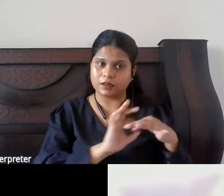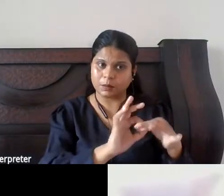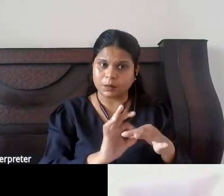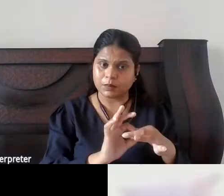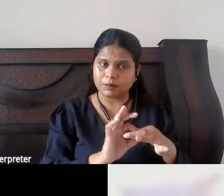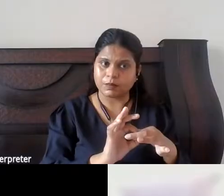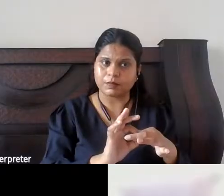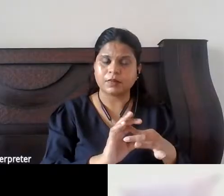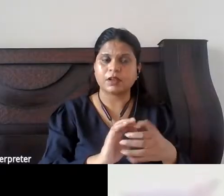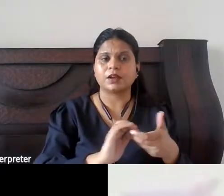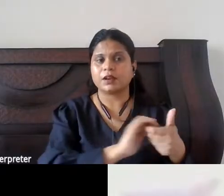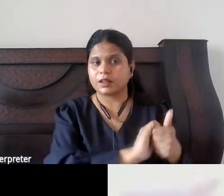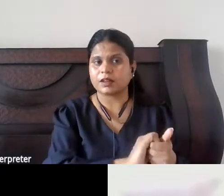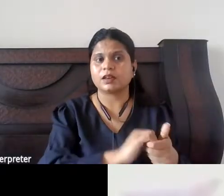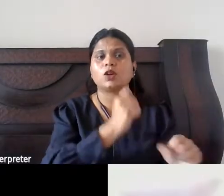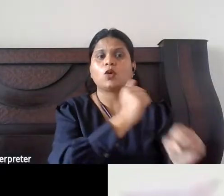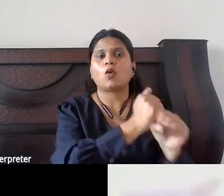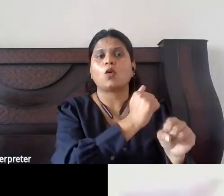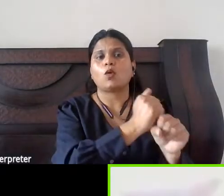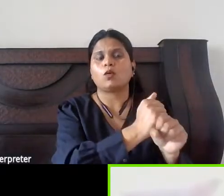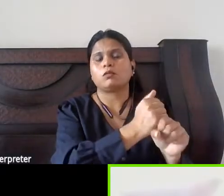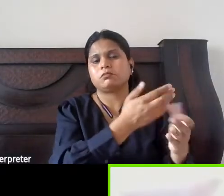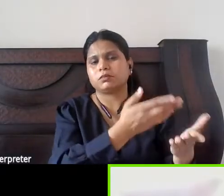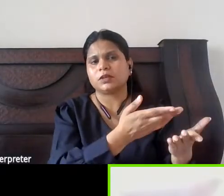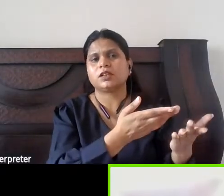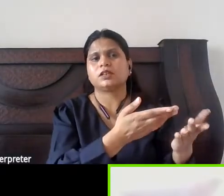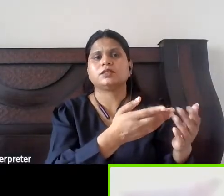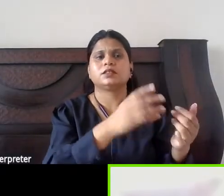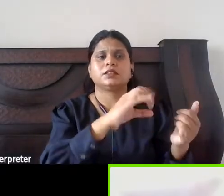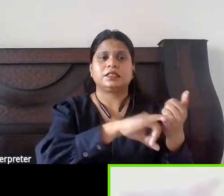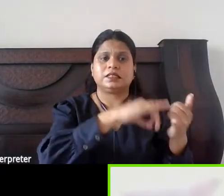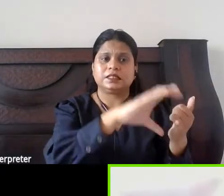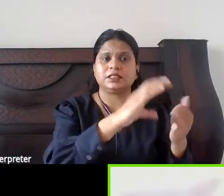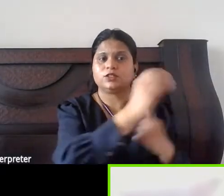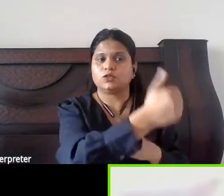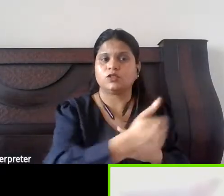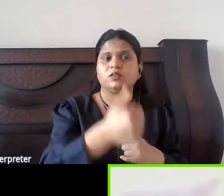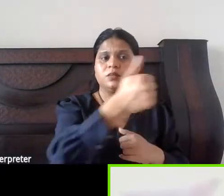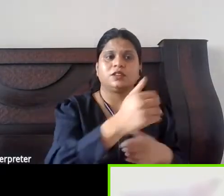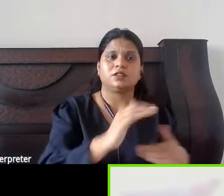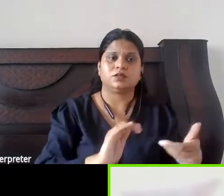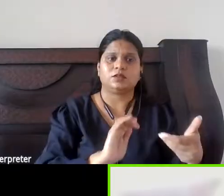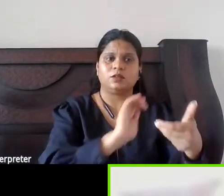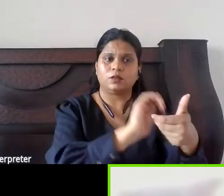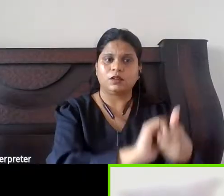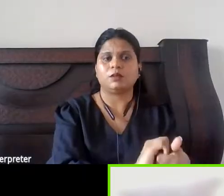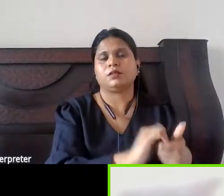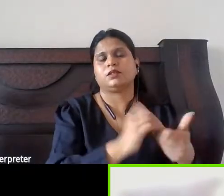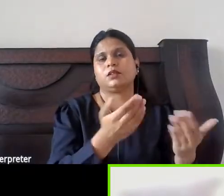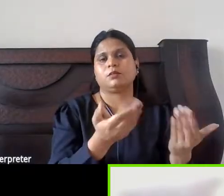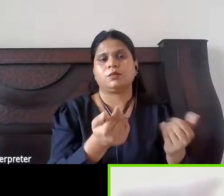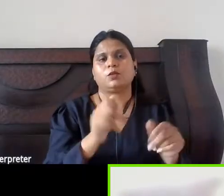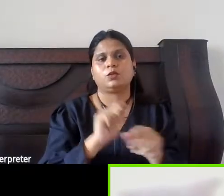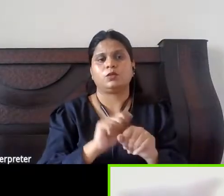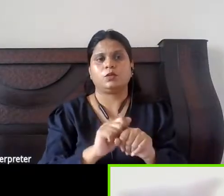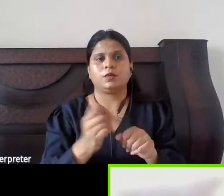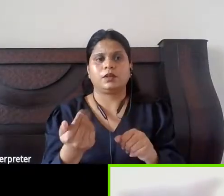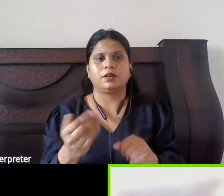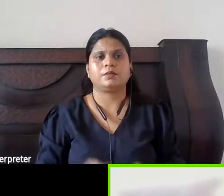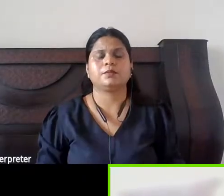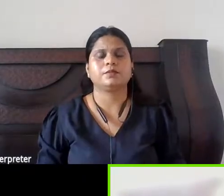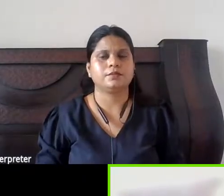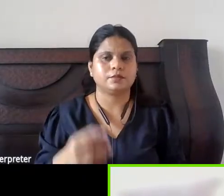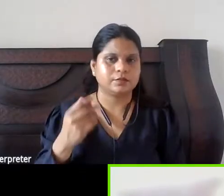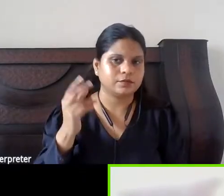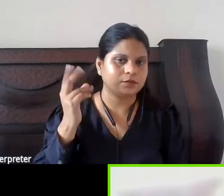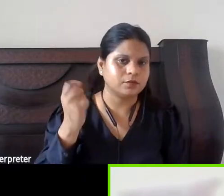the state commissioners. I think also asking once we go to the communities, it's